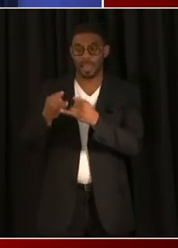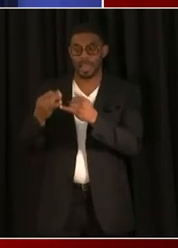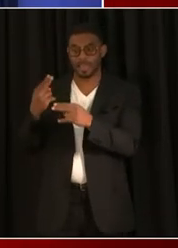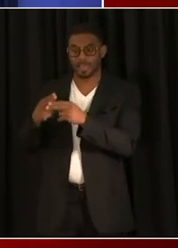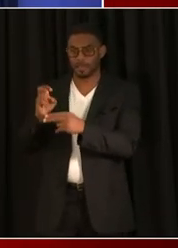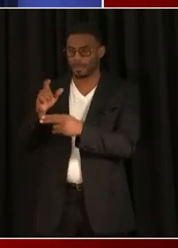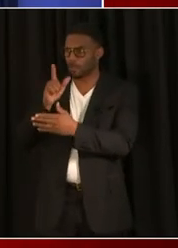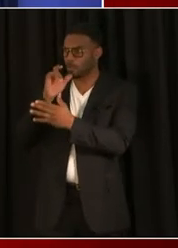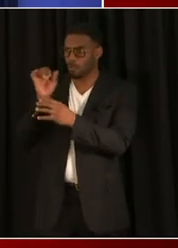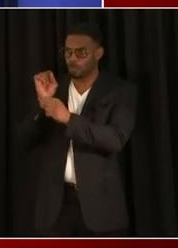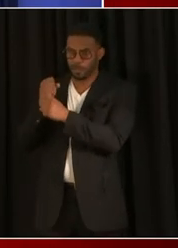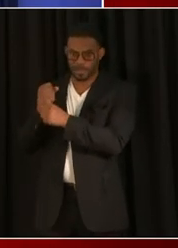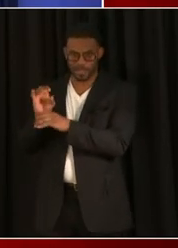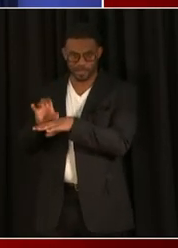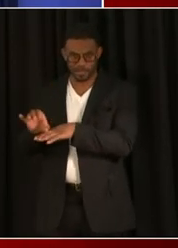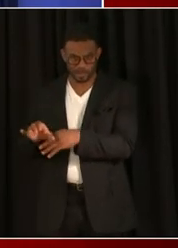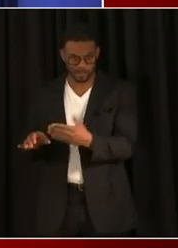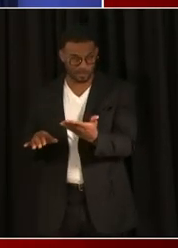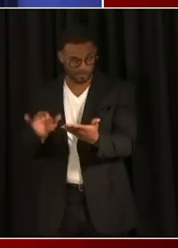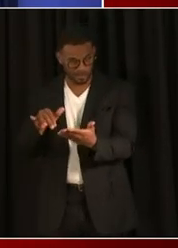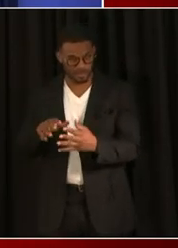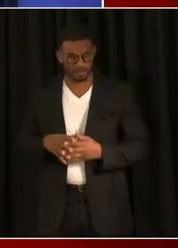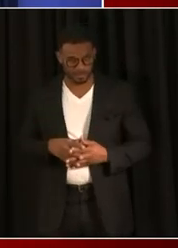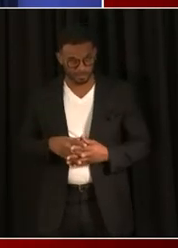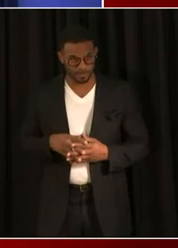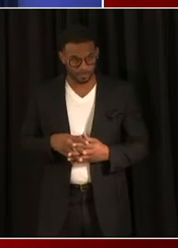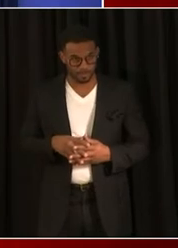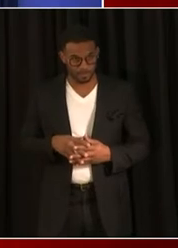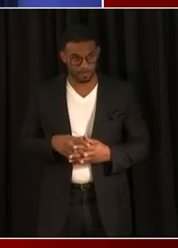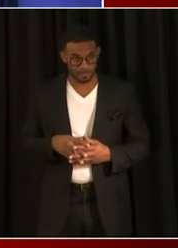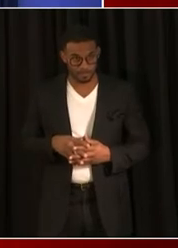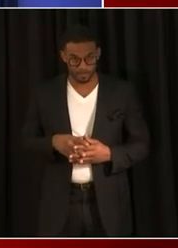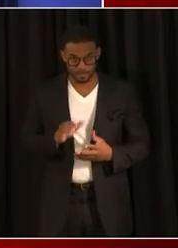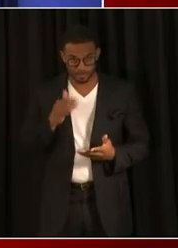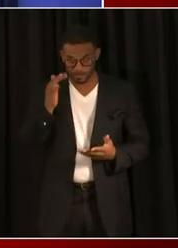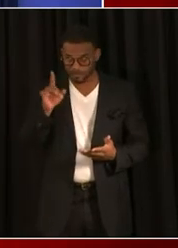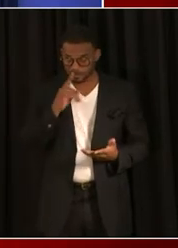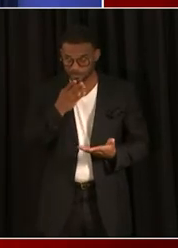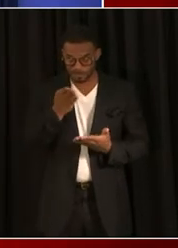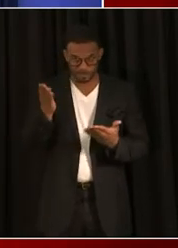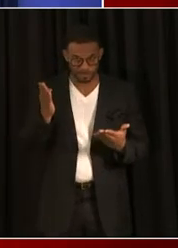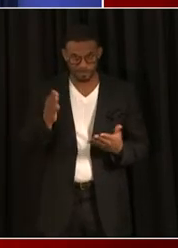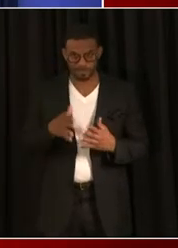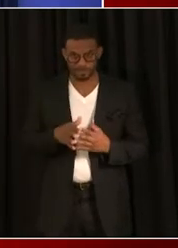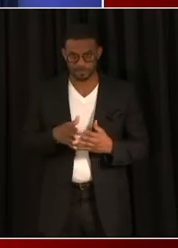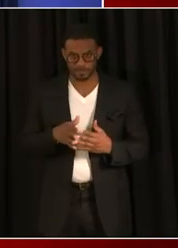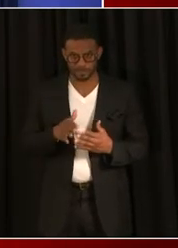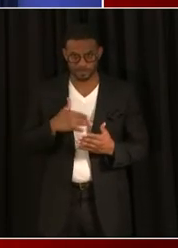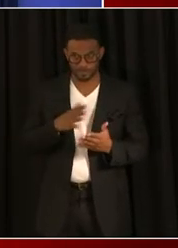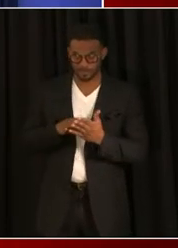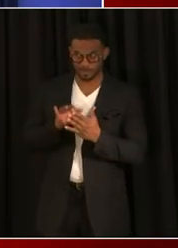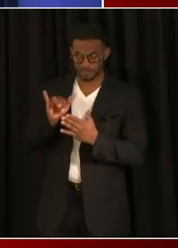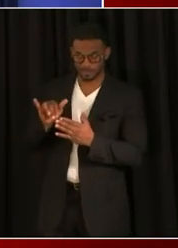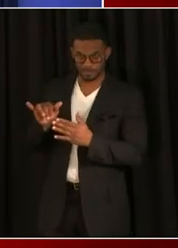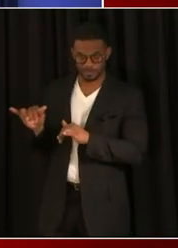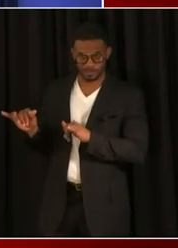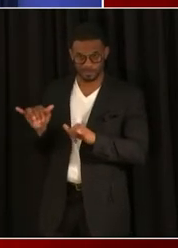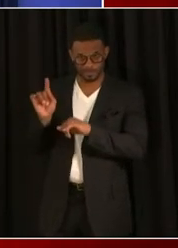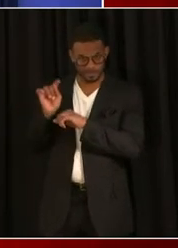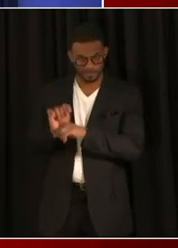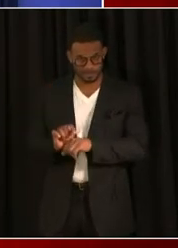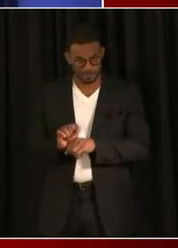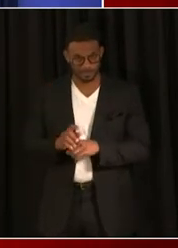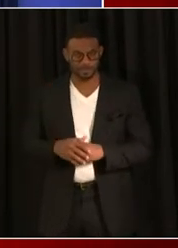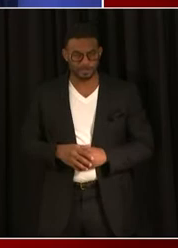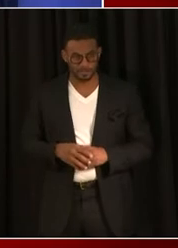name of the house where they are made. And that's why they are Arcay Chocolates. And I invite everyone